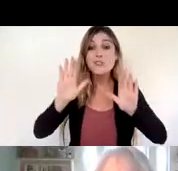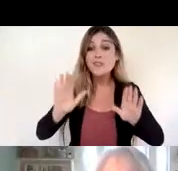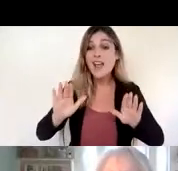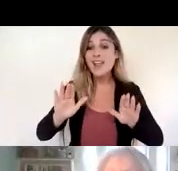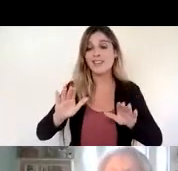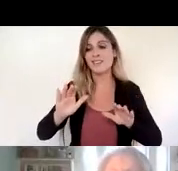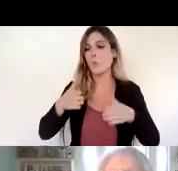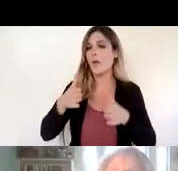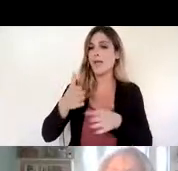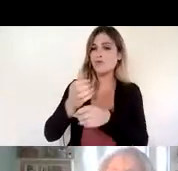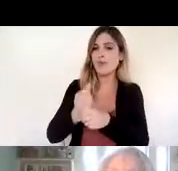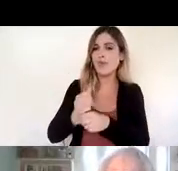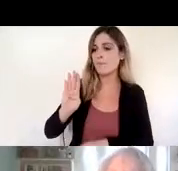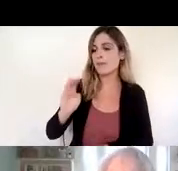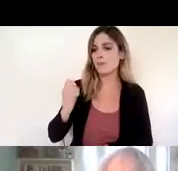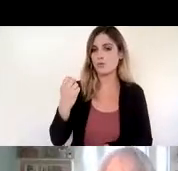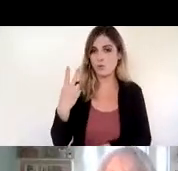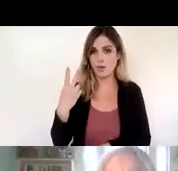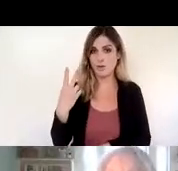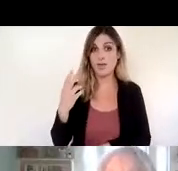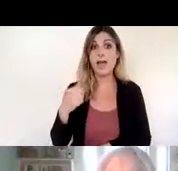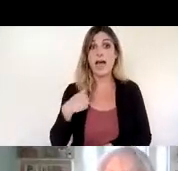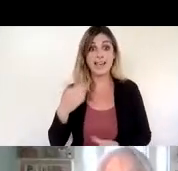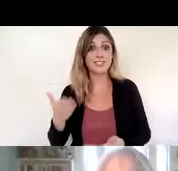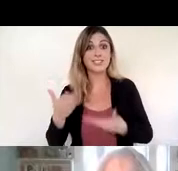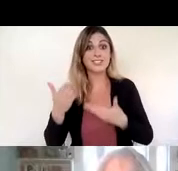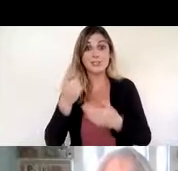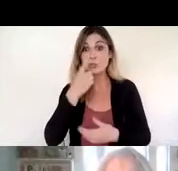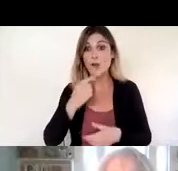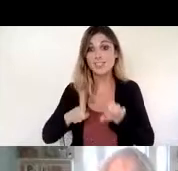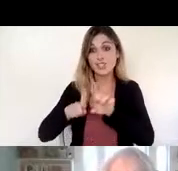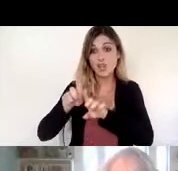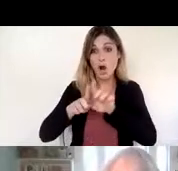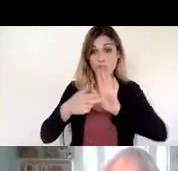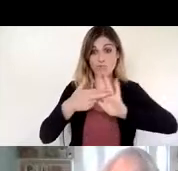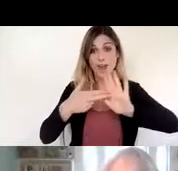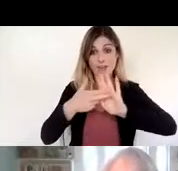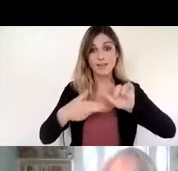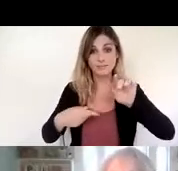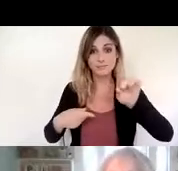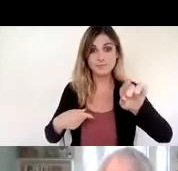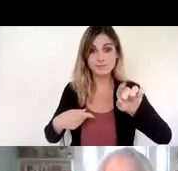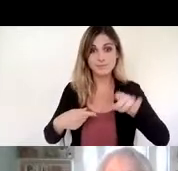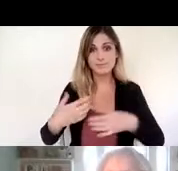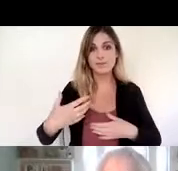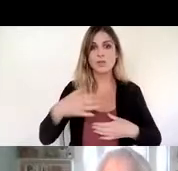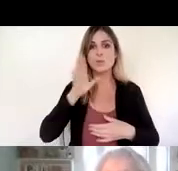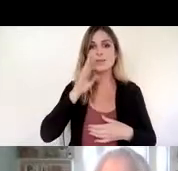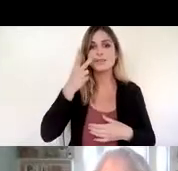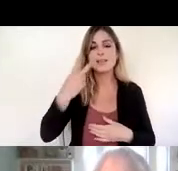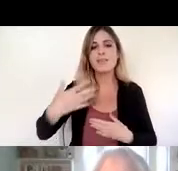vitamin B12. Look for Red Star brand vegetarian support formula, abbreviated as VSF, which